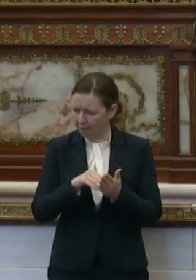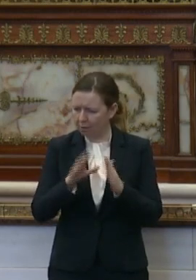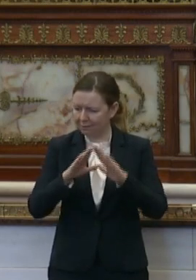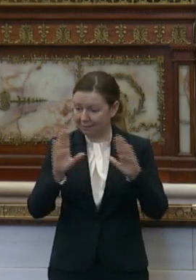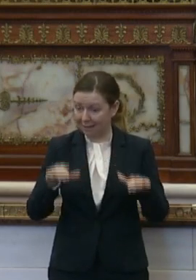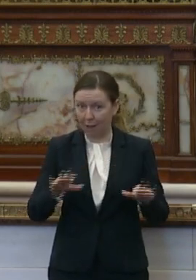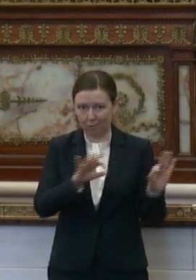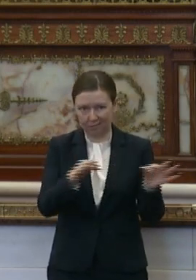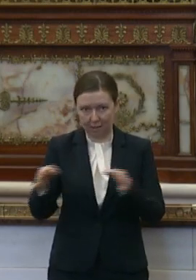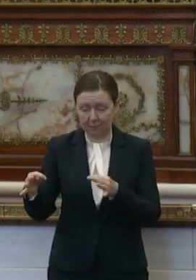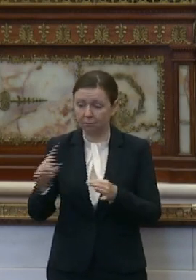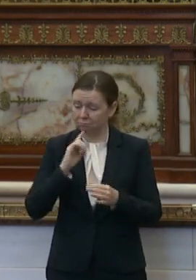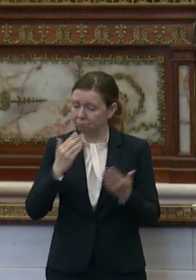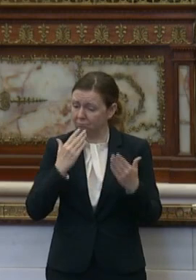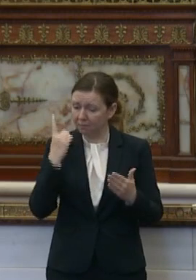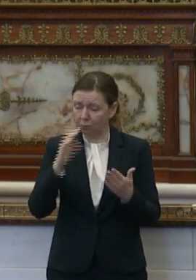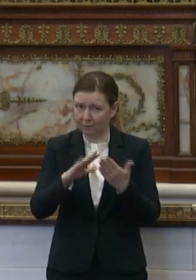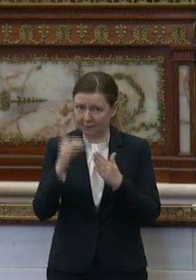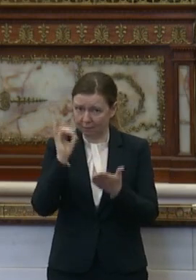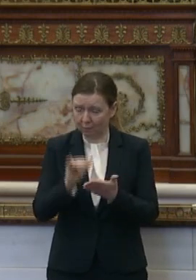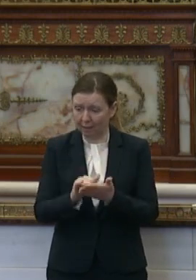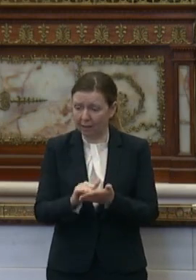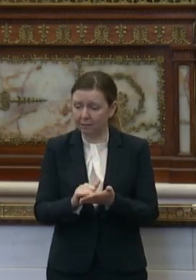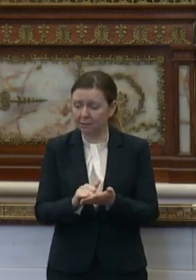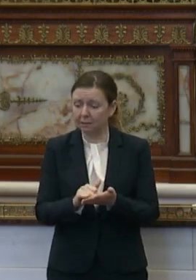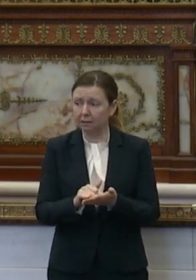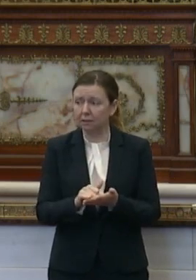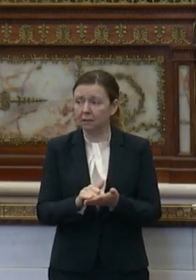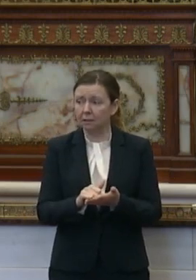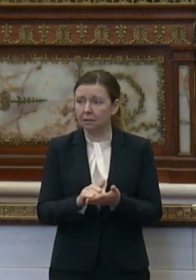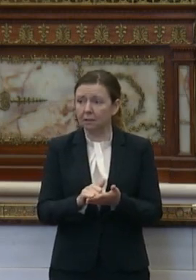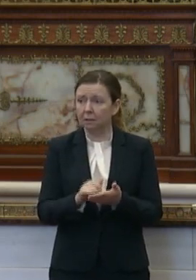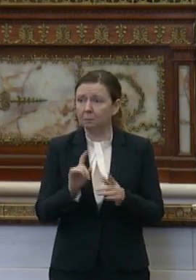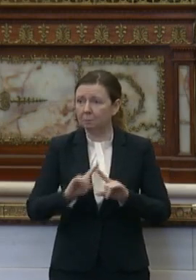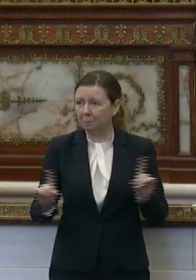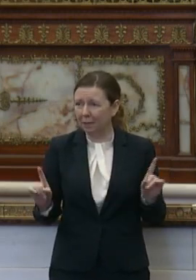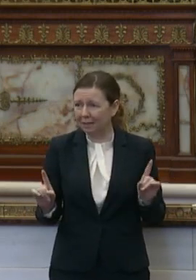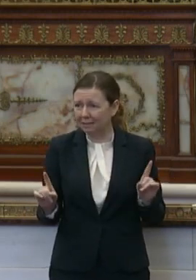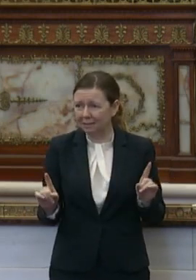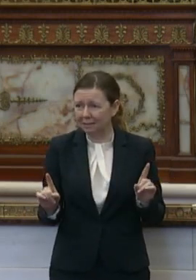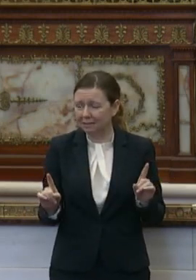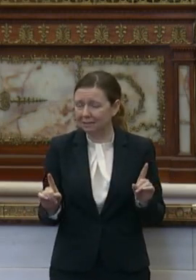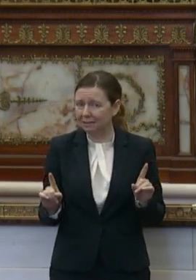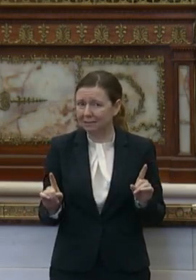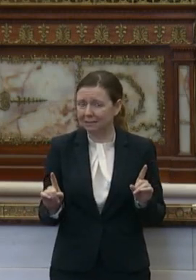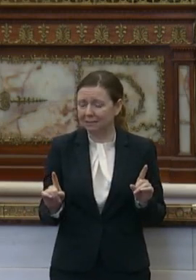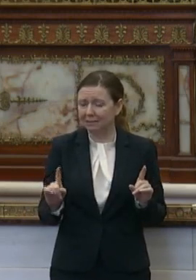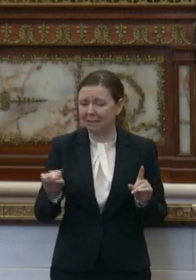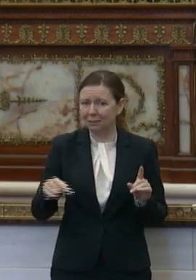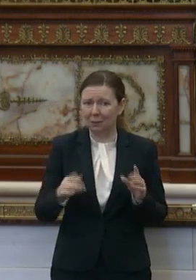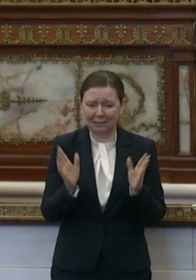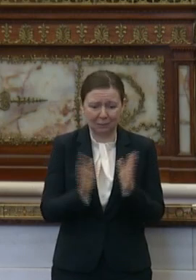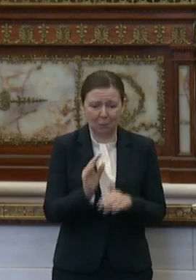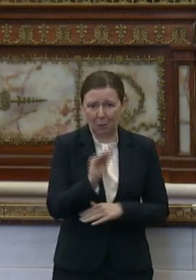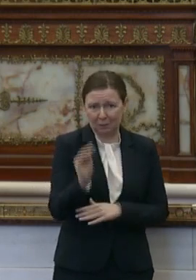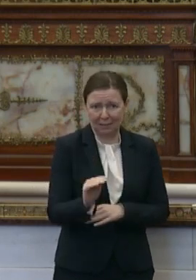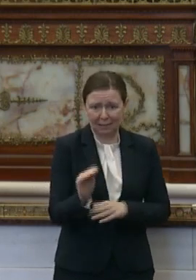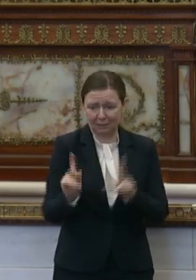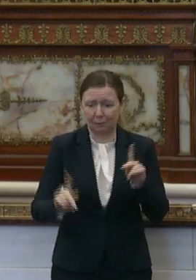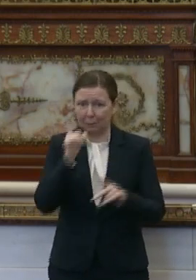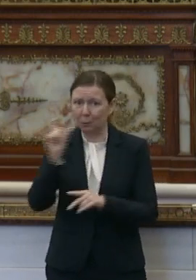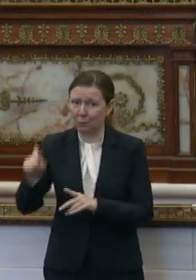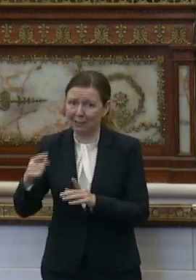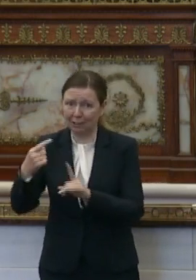for which we're very thankful for the city for. But you know, this only accounts for a small percentage of the households that need